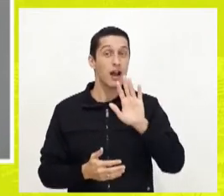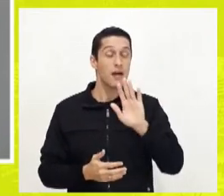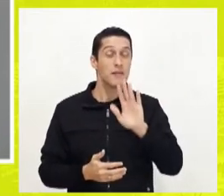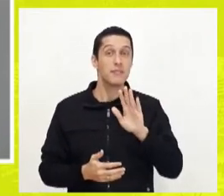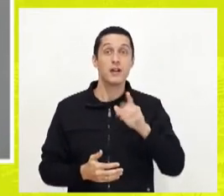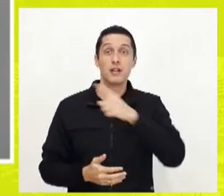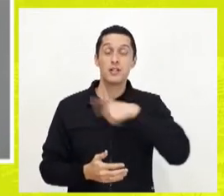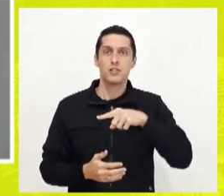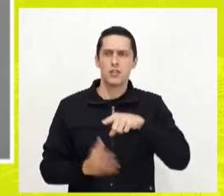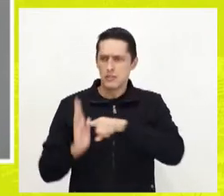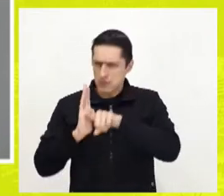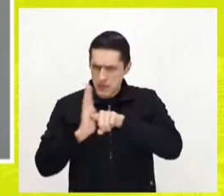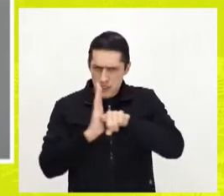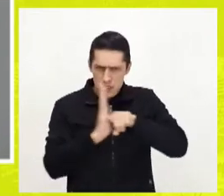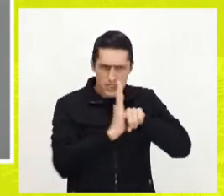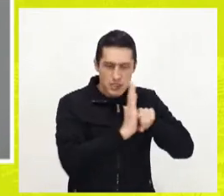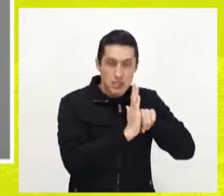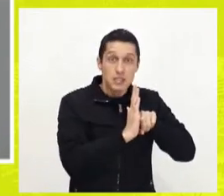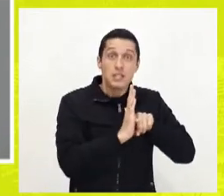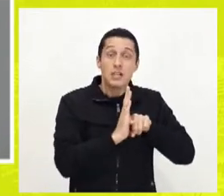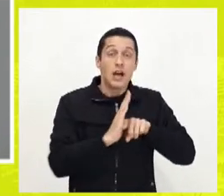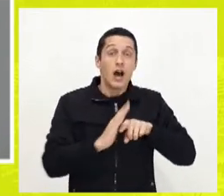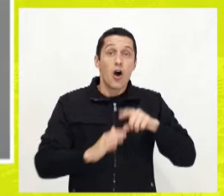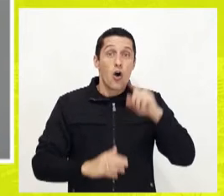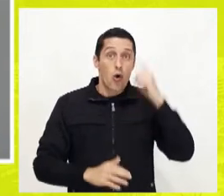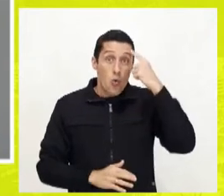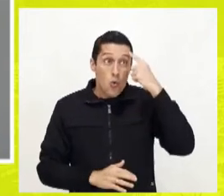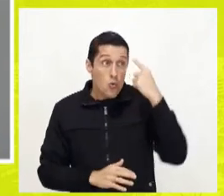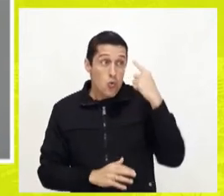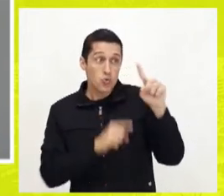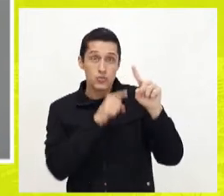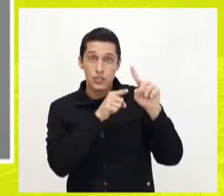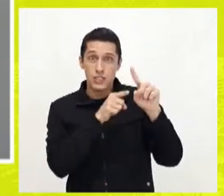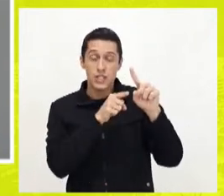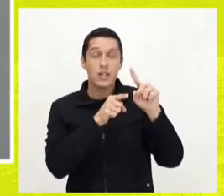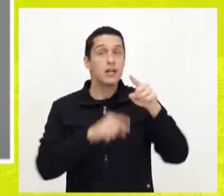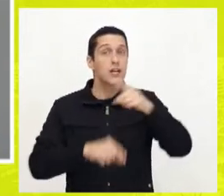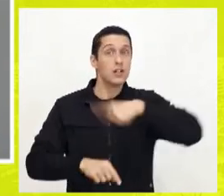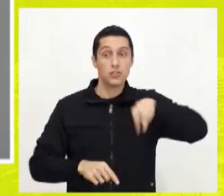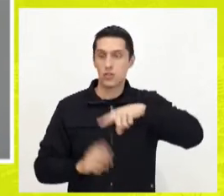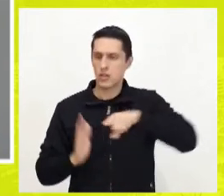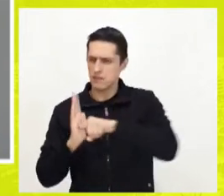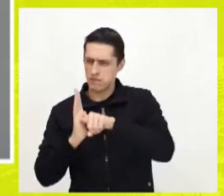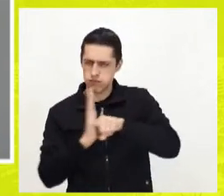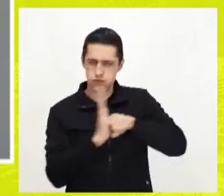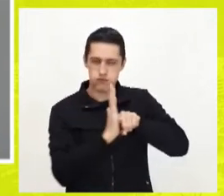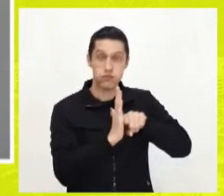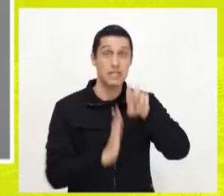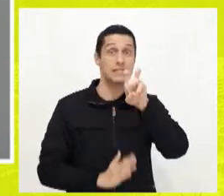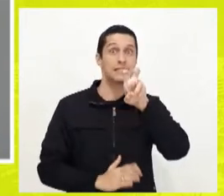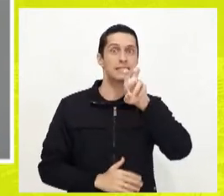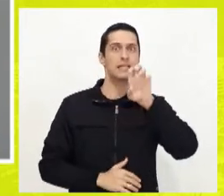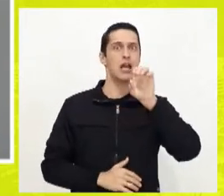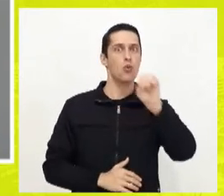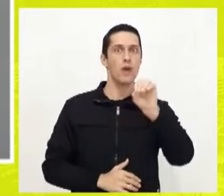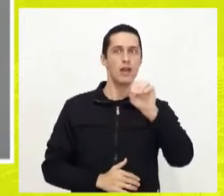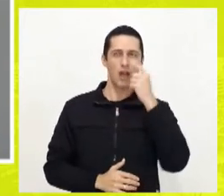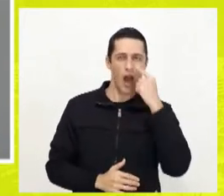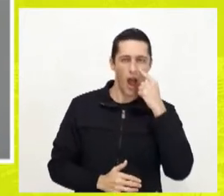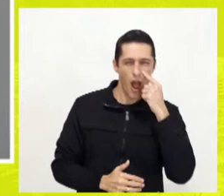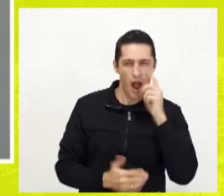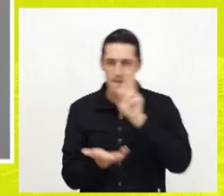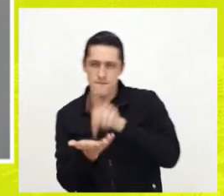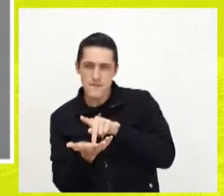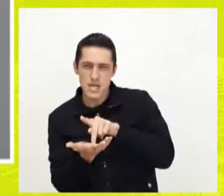barring we we did more than 50 checkings in 24 hours i just wanted to give you these figures as a good verifiers for us